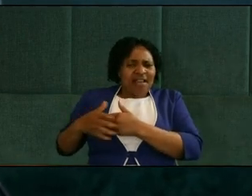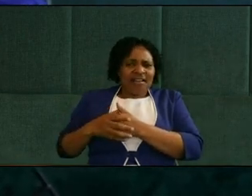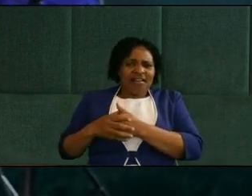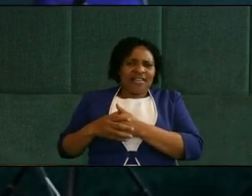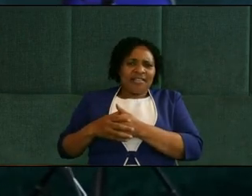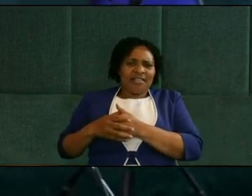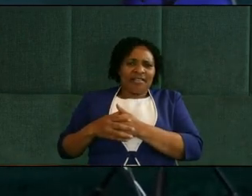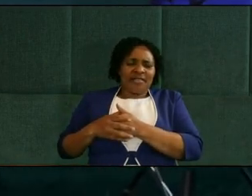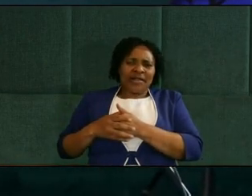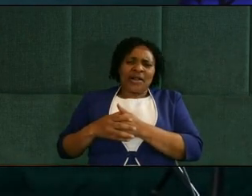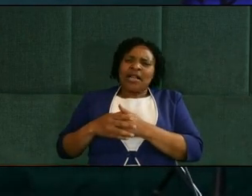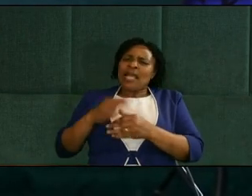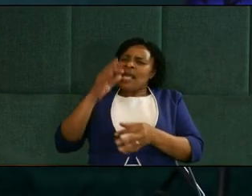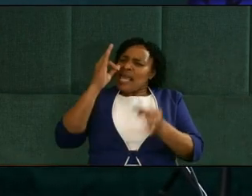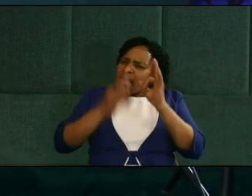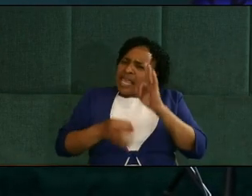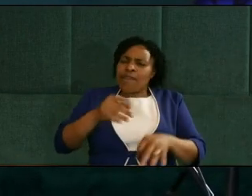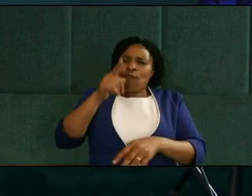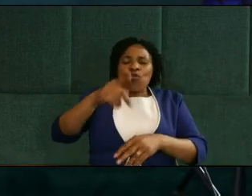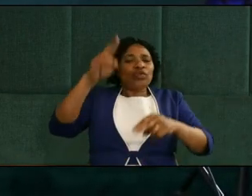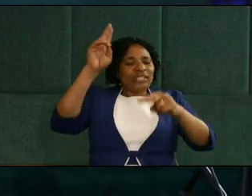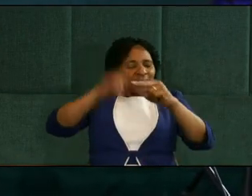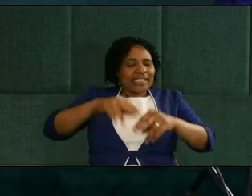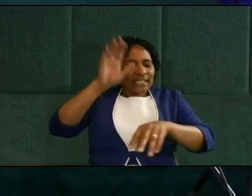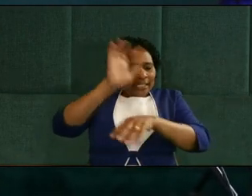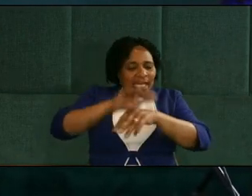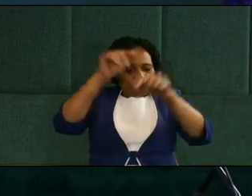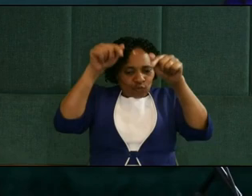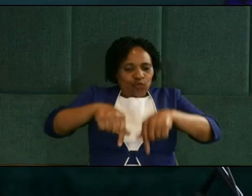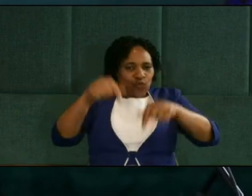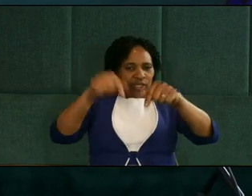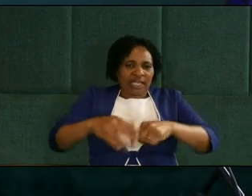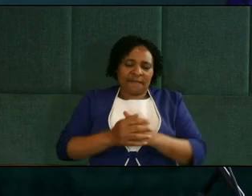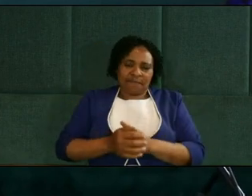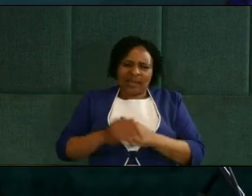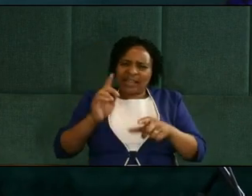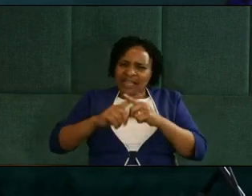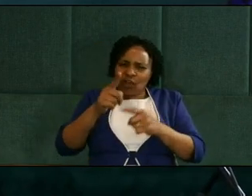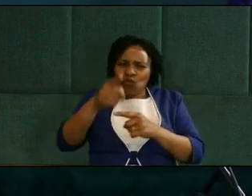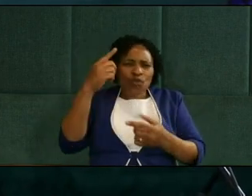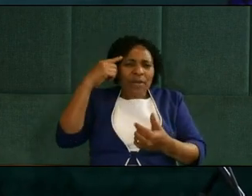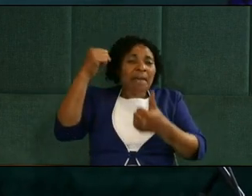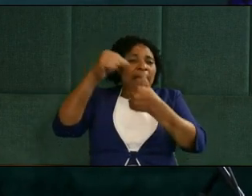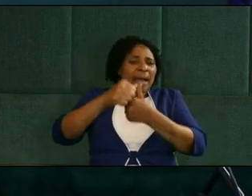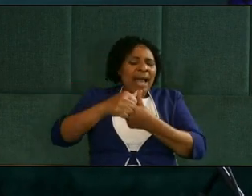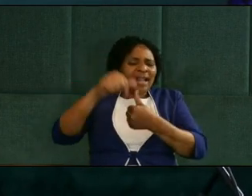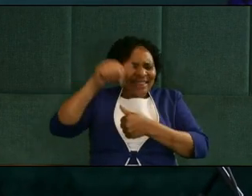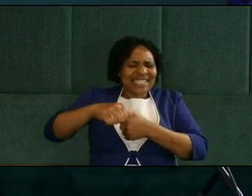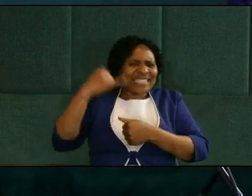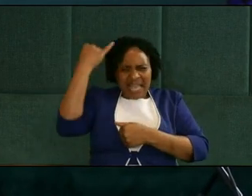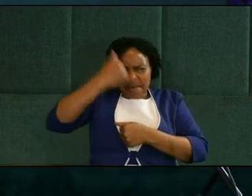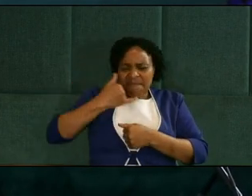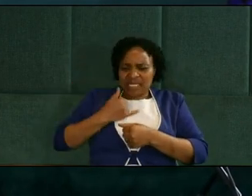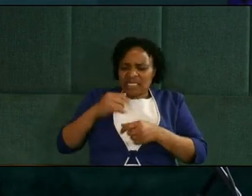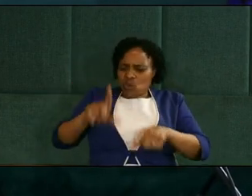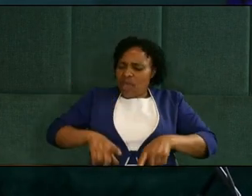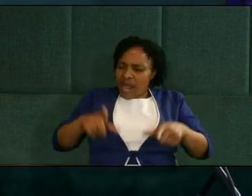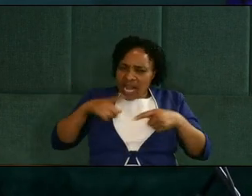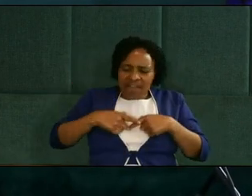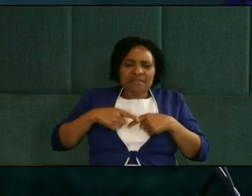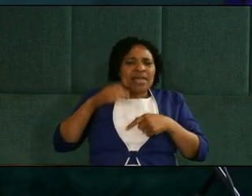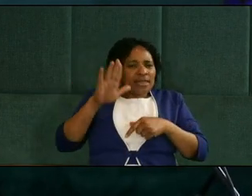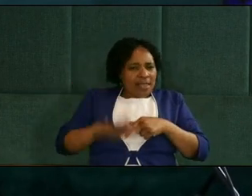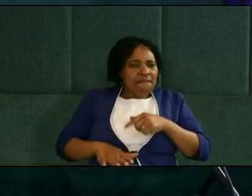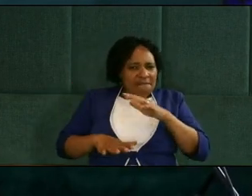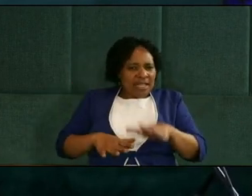So watch me. If you sit in church today, if you realize that on that image, we are living in the